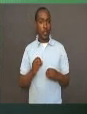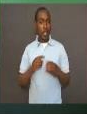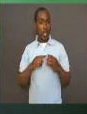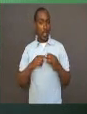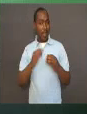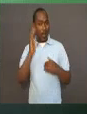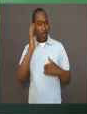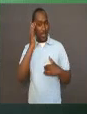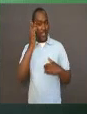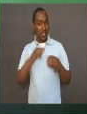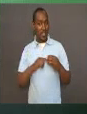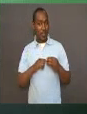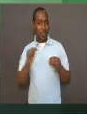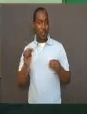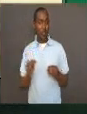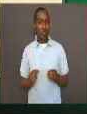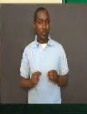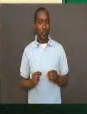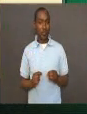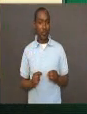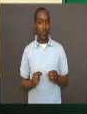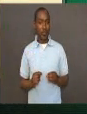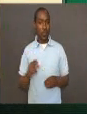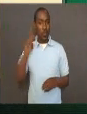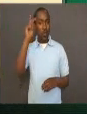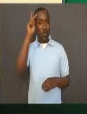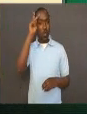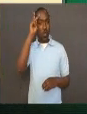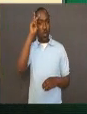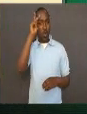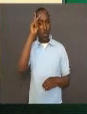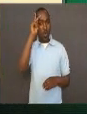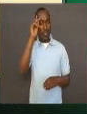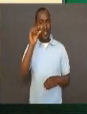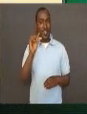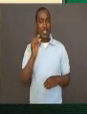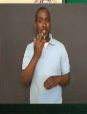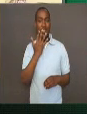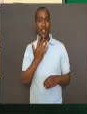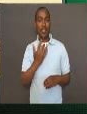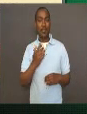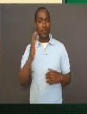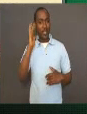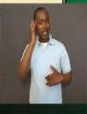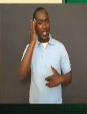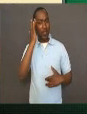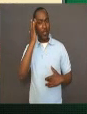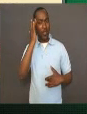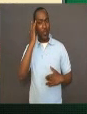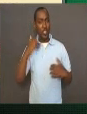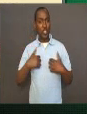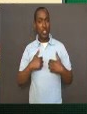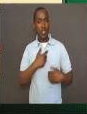cause disease. Koch took a sample of blood from an